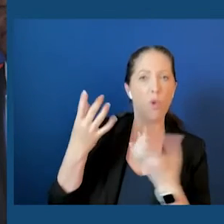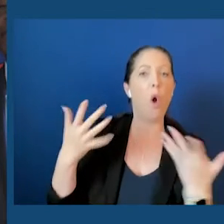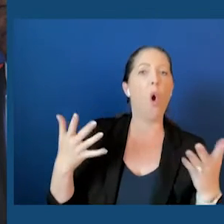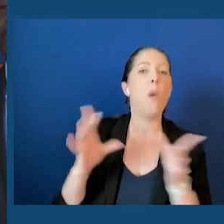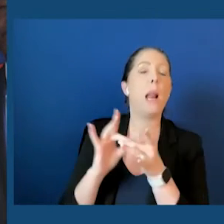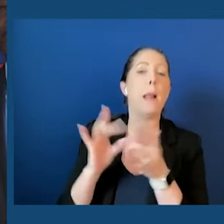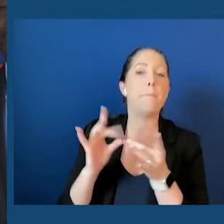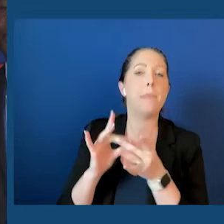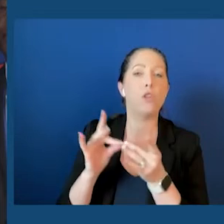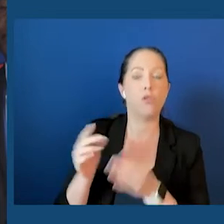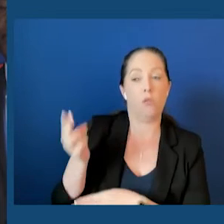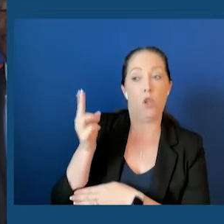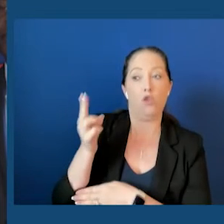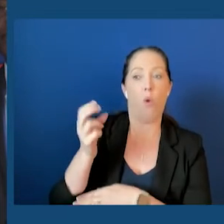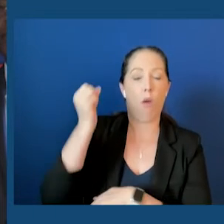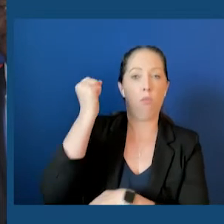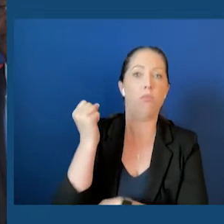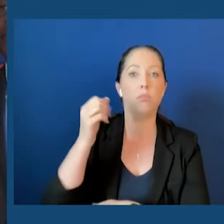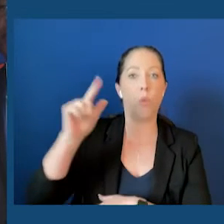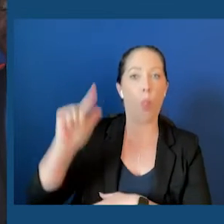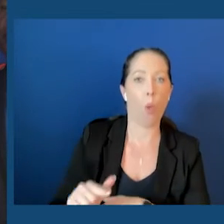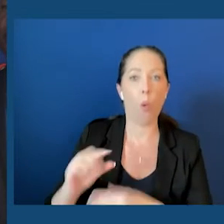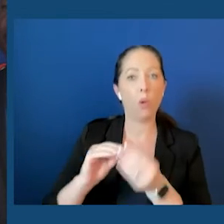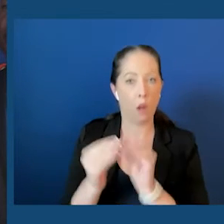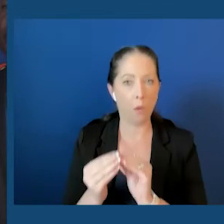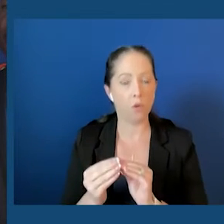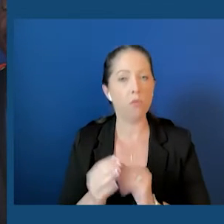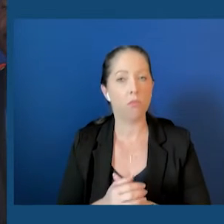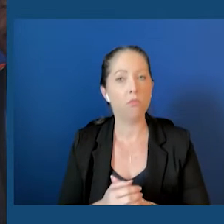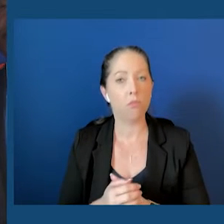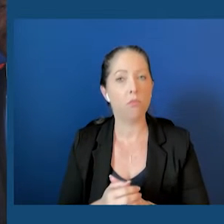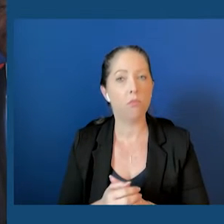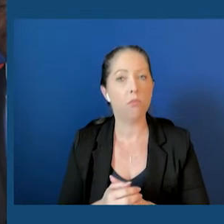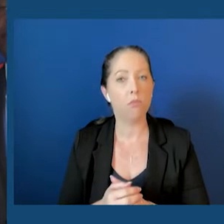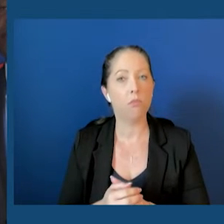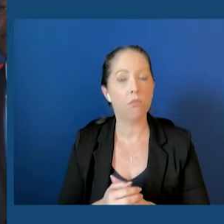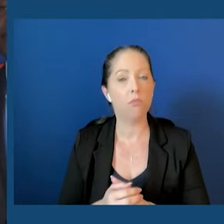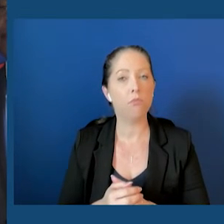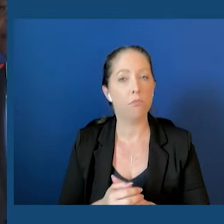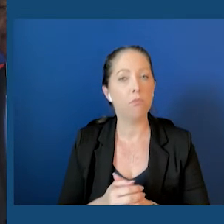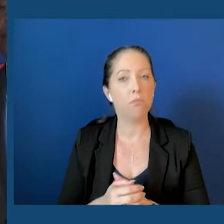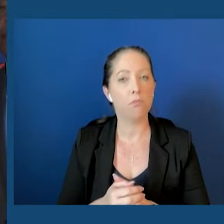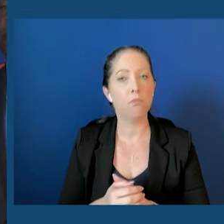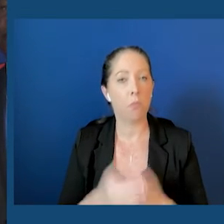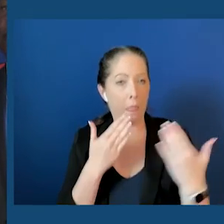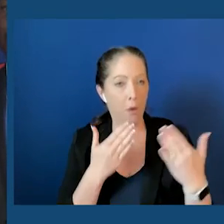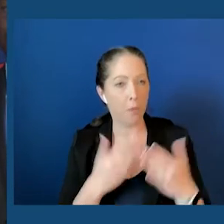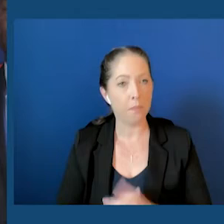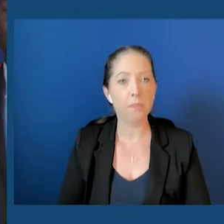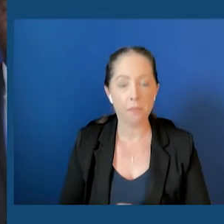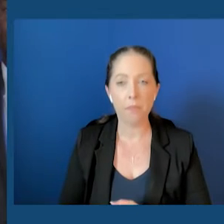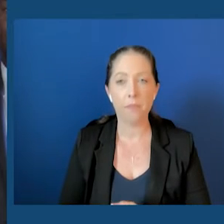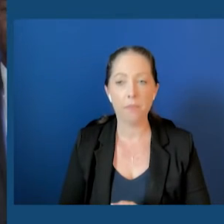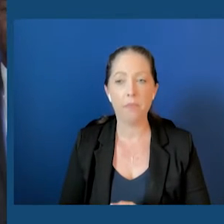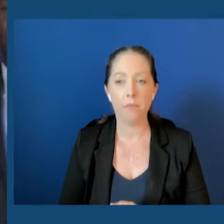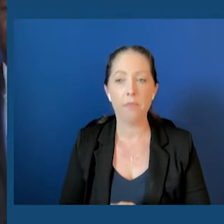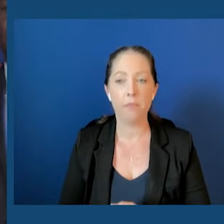down to whatever level lower we can do, is a commitment of this administration. Thank you.